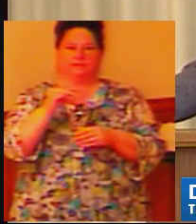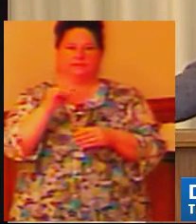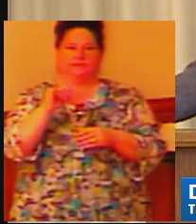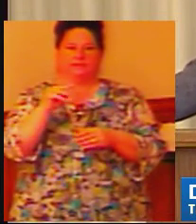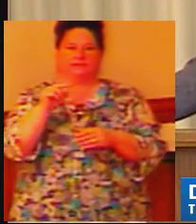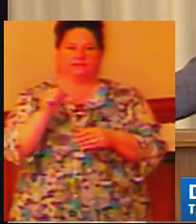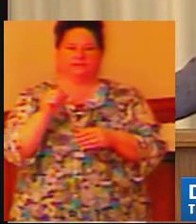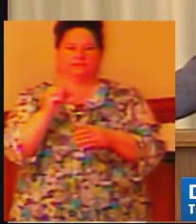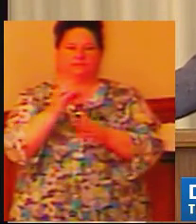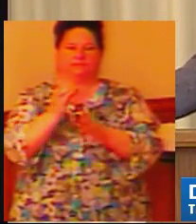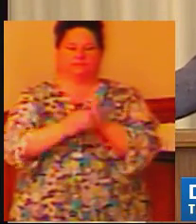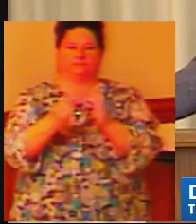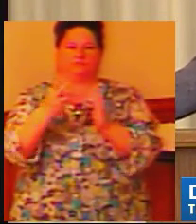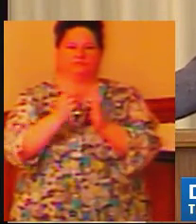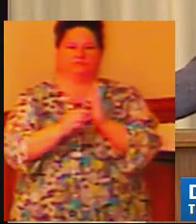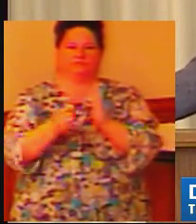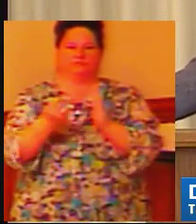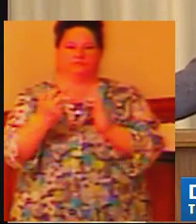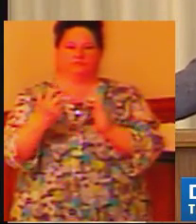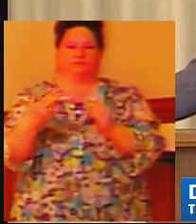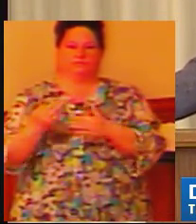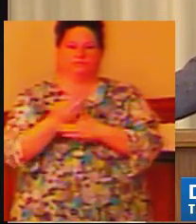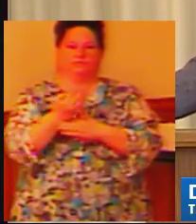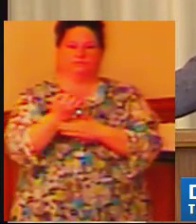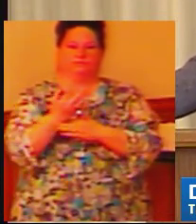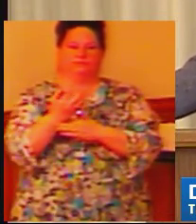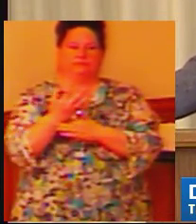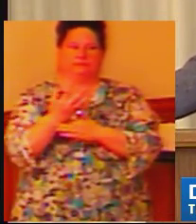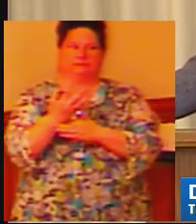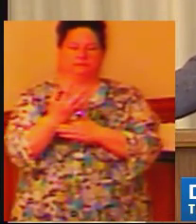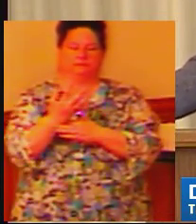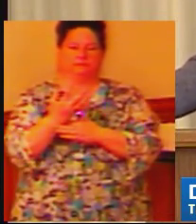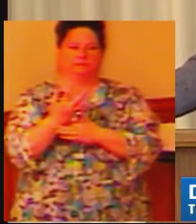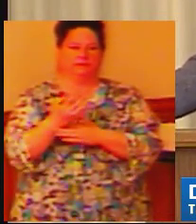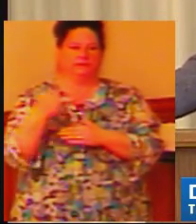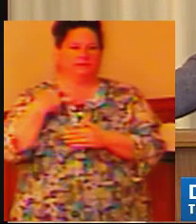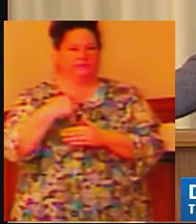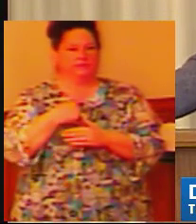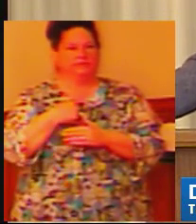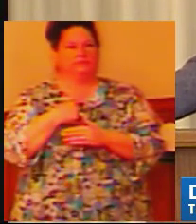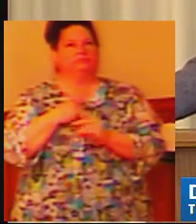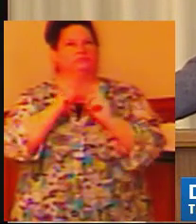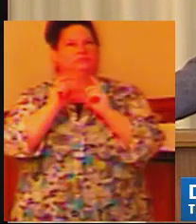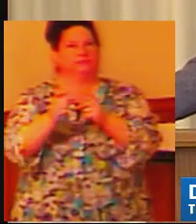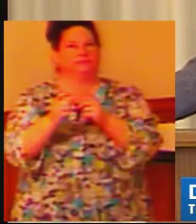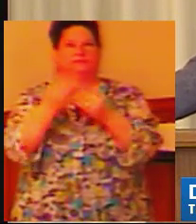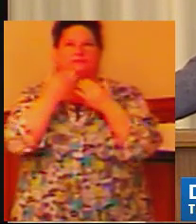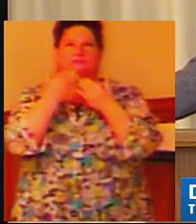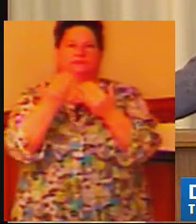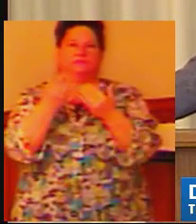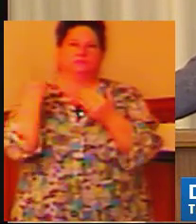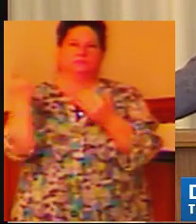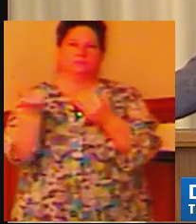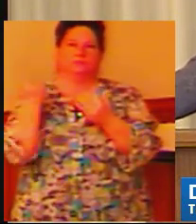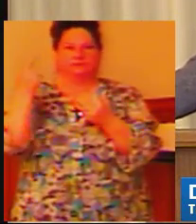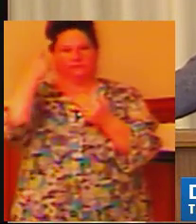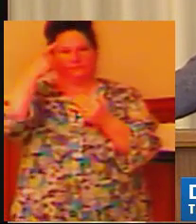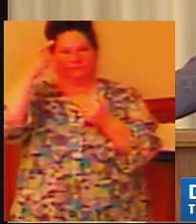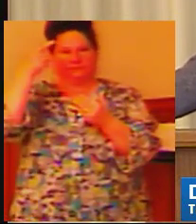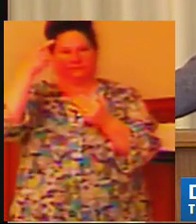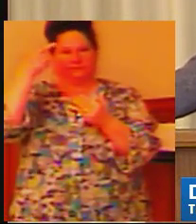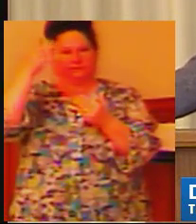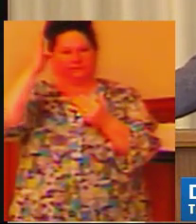2, 13 through 15, but we are bound to give thanks always to God for you,